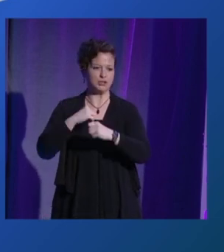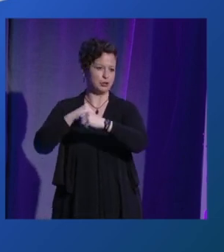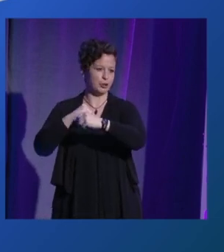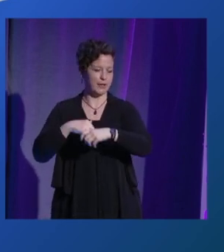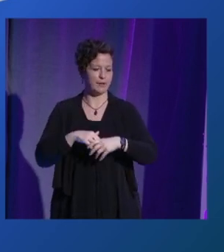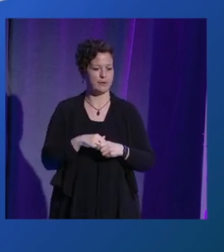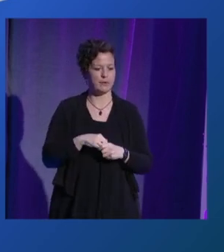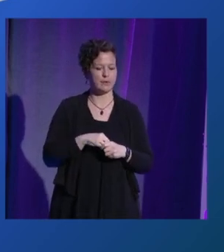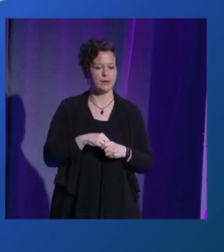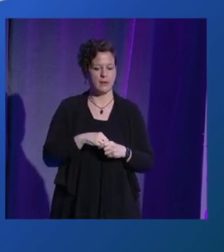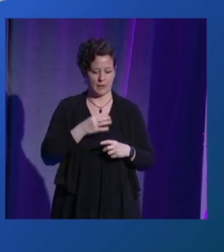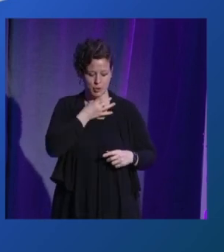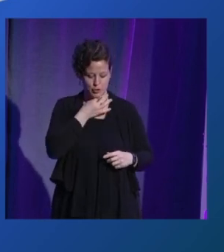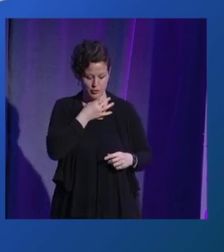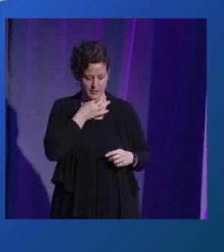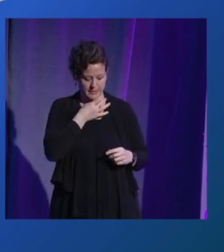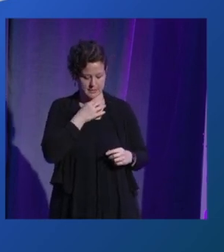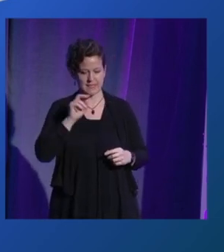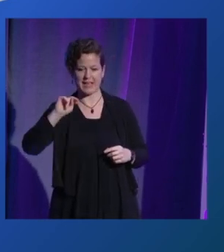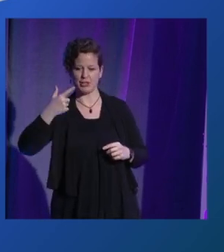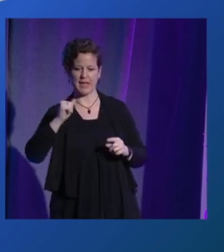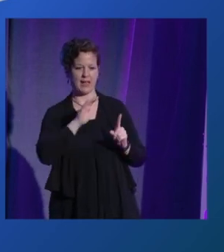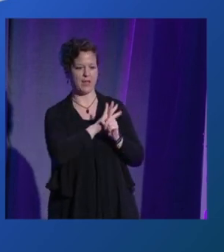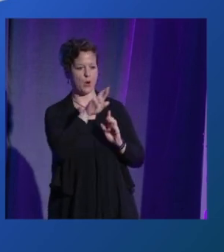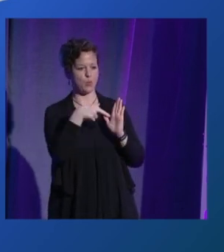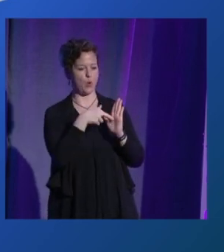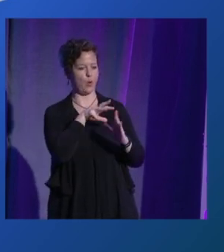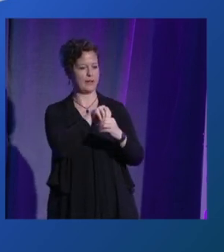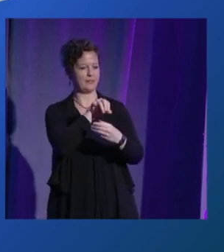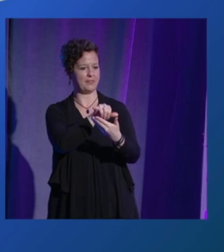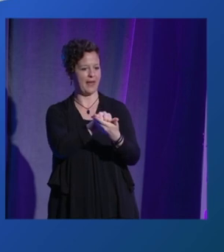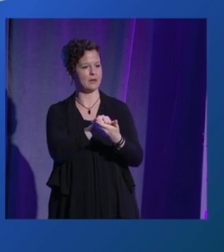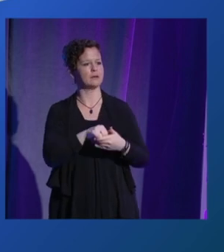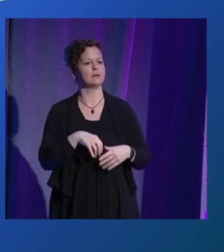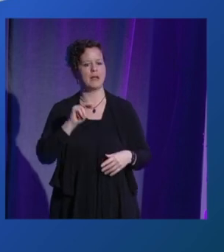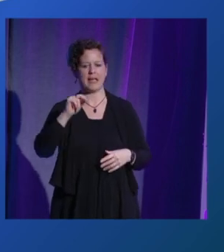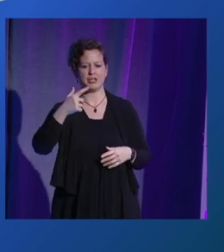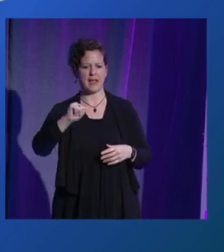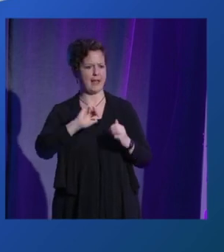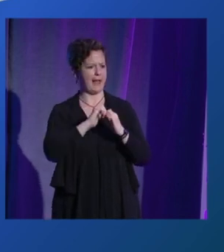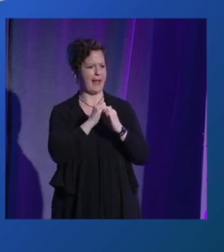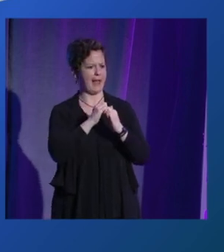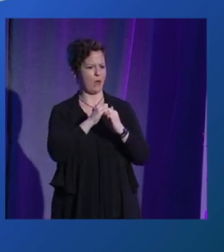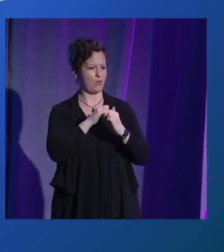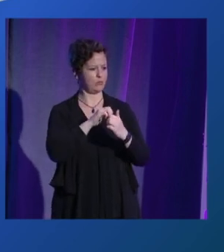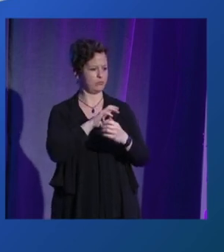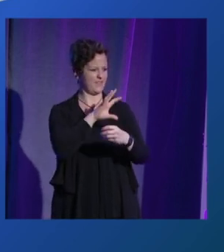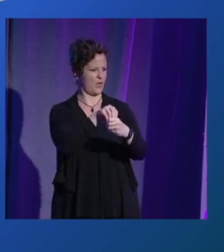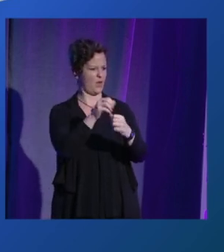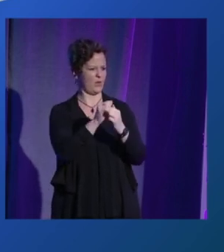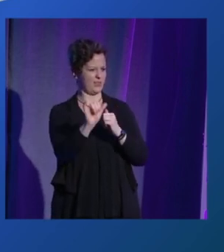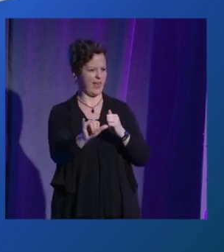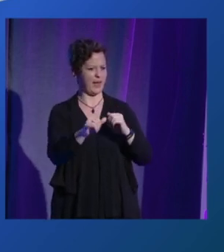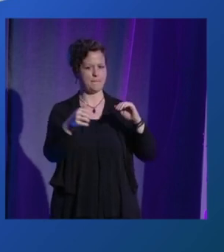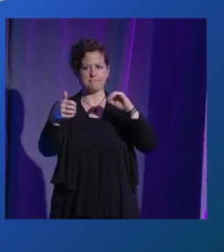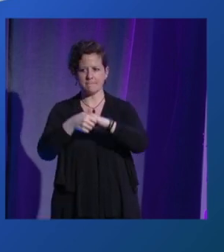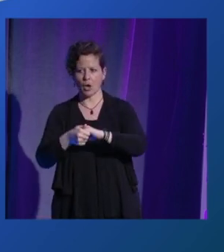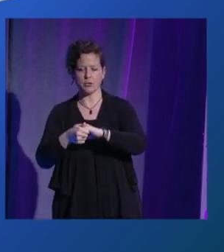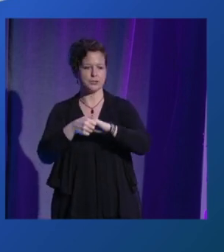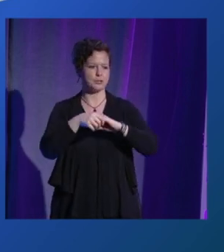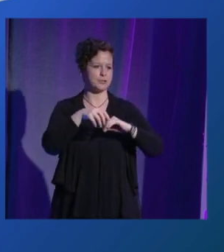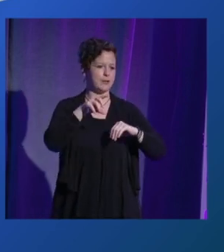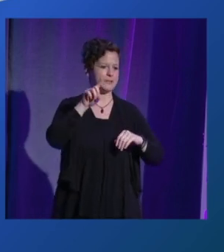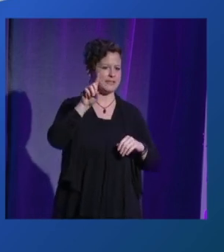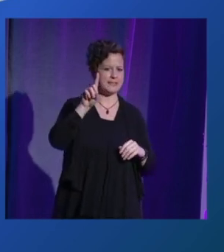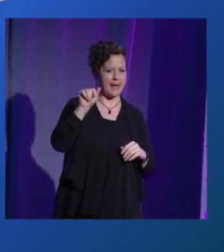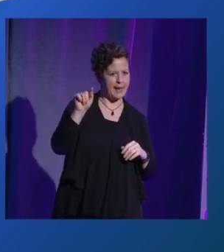that area I'm curious as to what exactly that is and how you're leveraging Partnerships data services to to kind of build